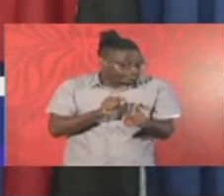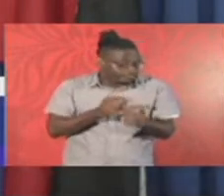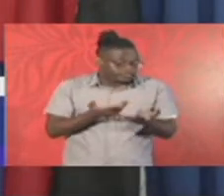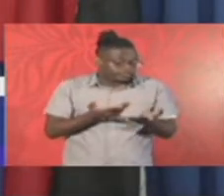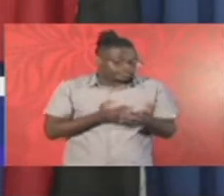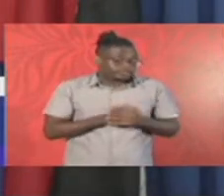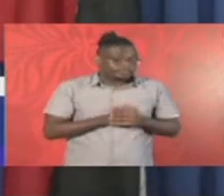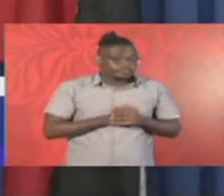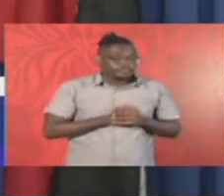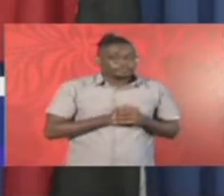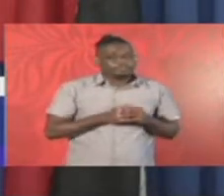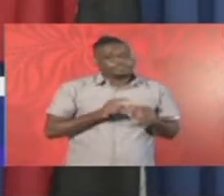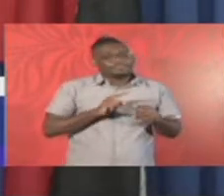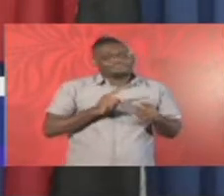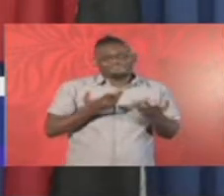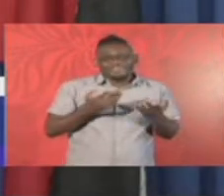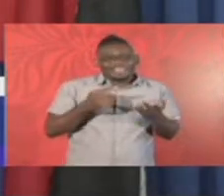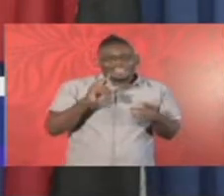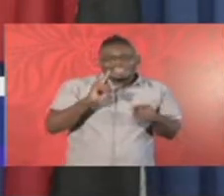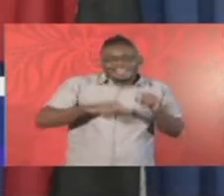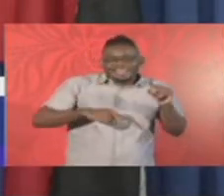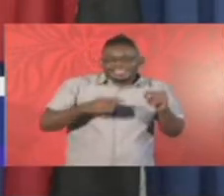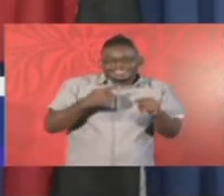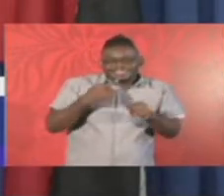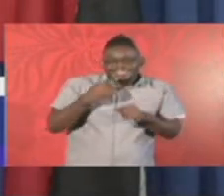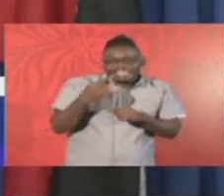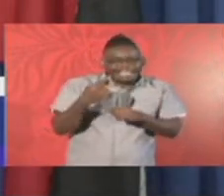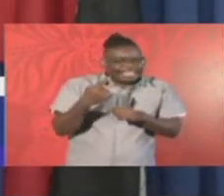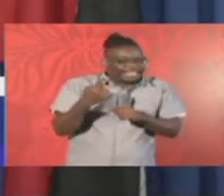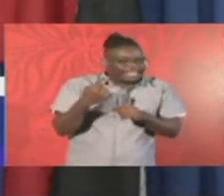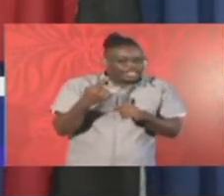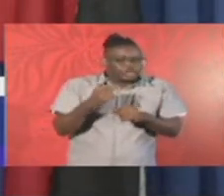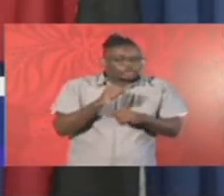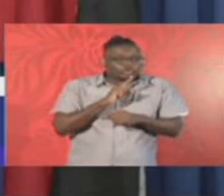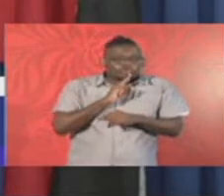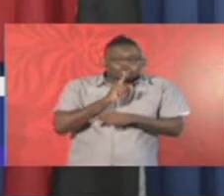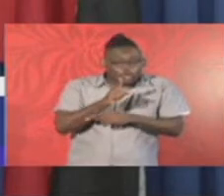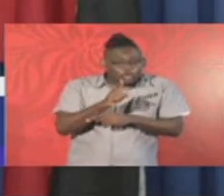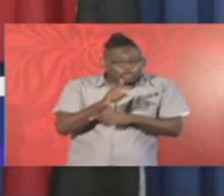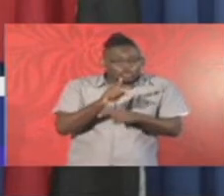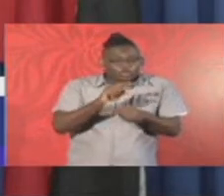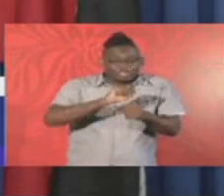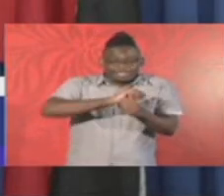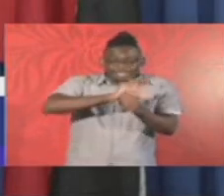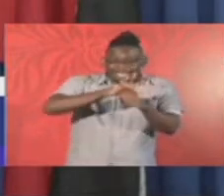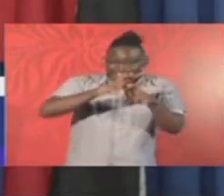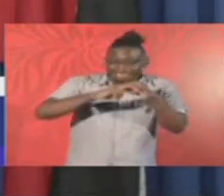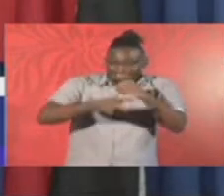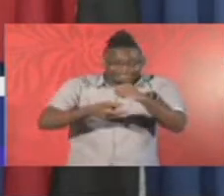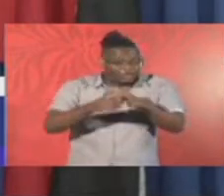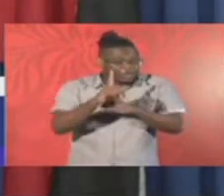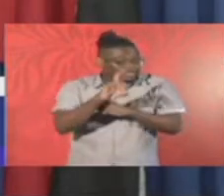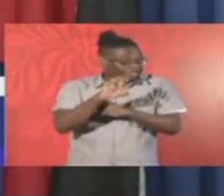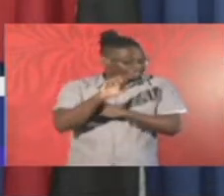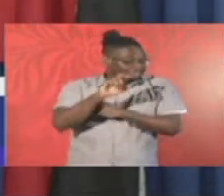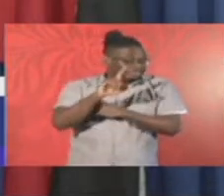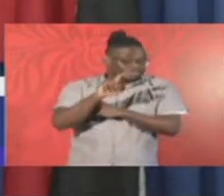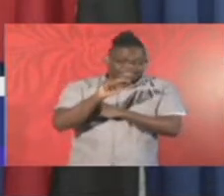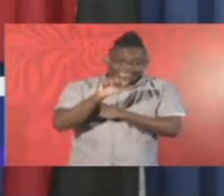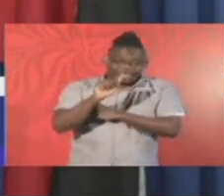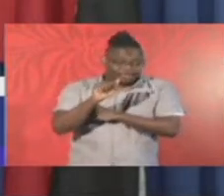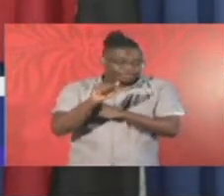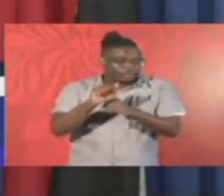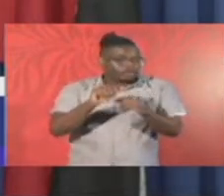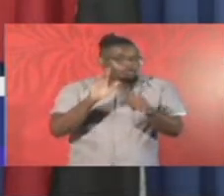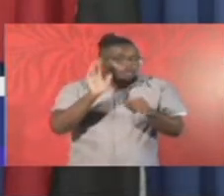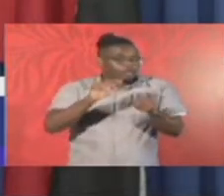that there's no way the Delta virus would get among us. What we can say is that if it gets among us and meets